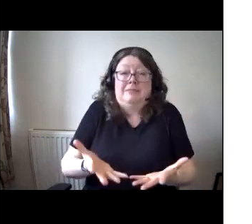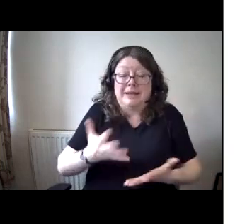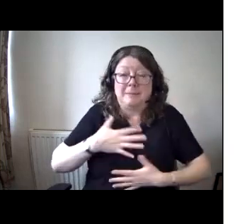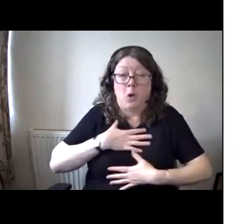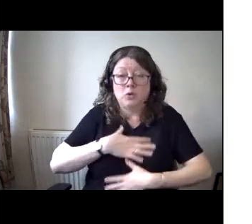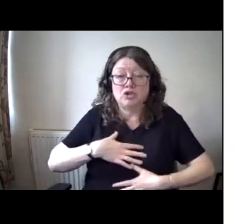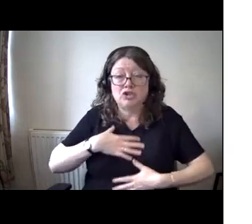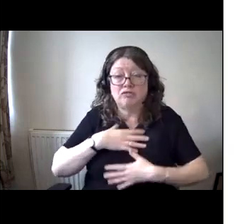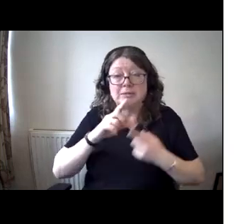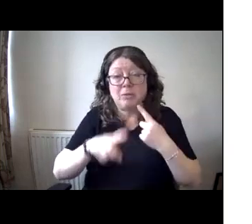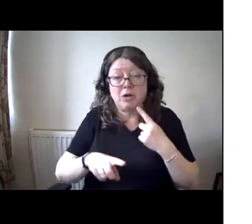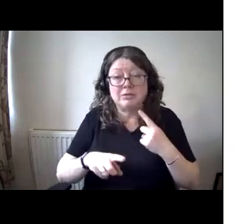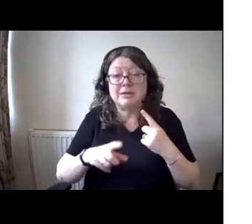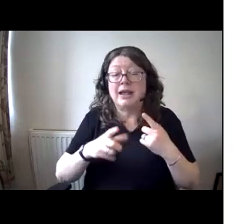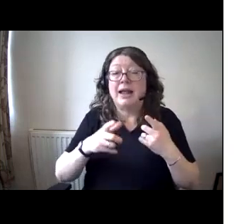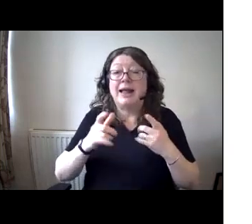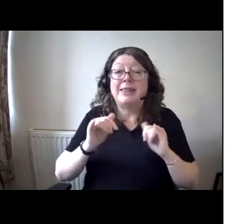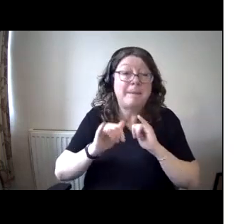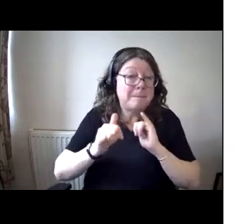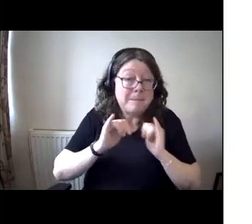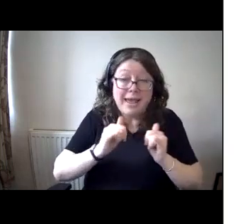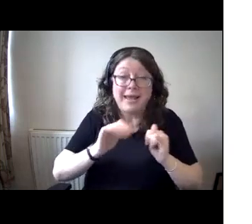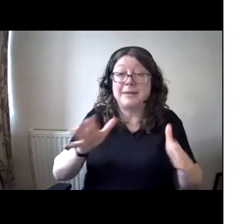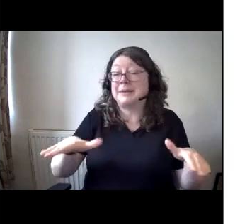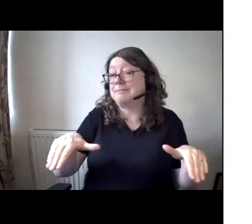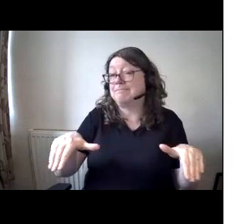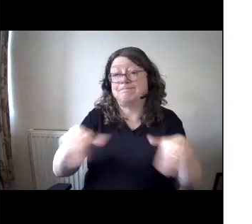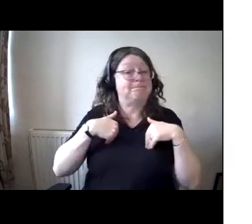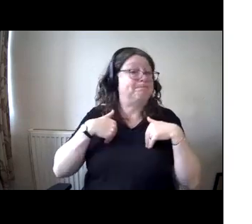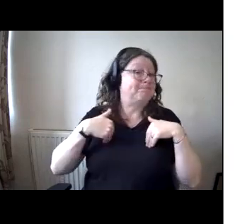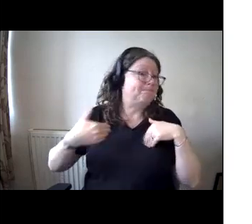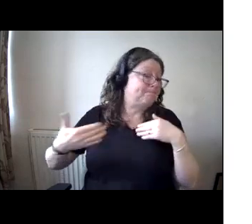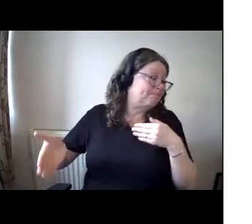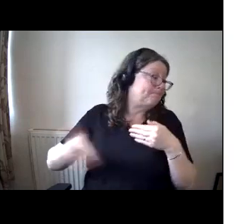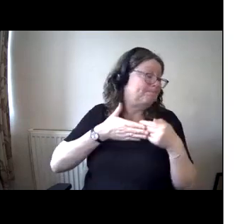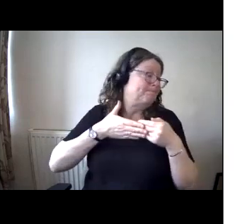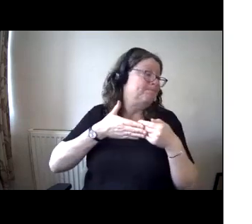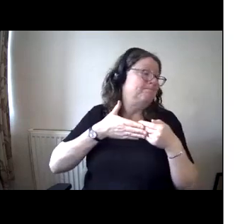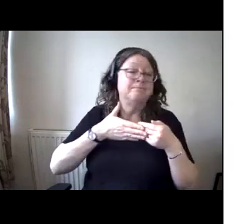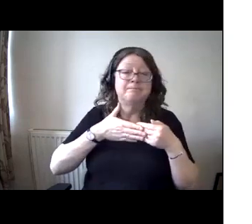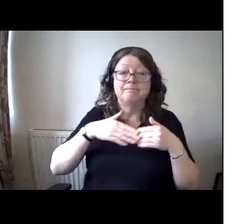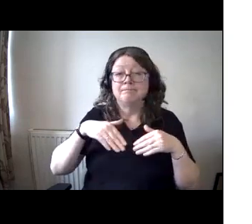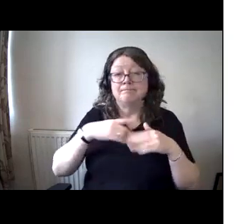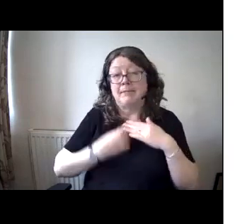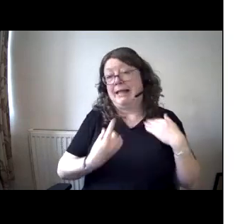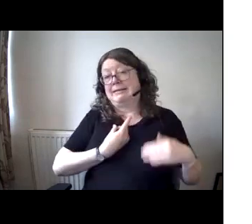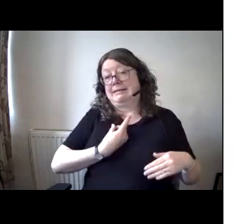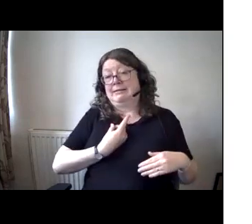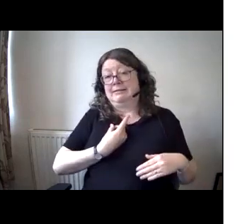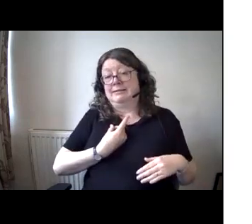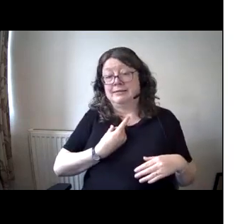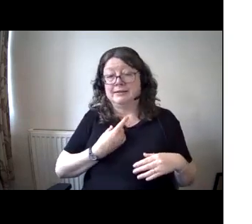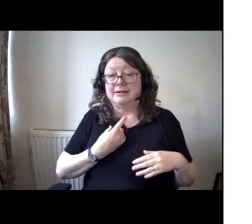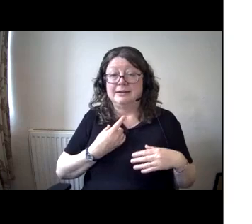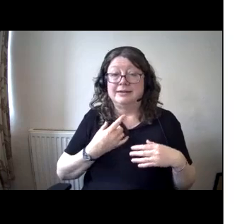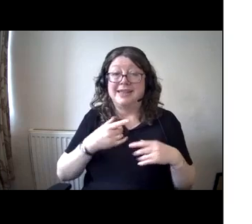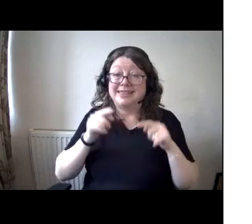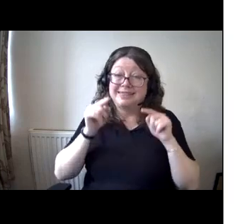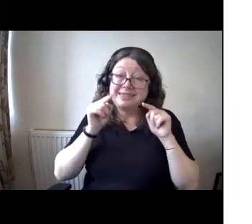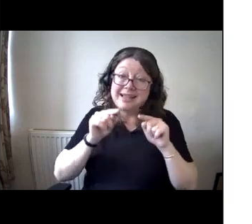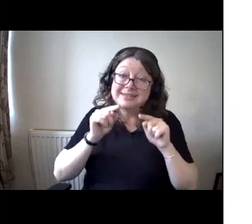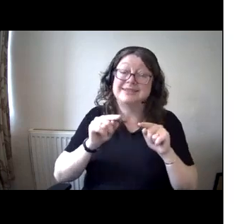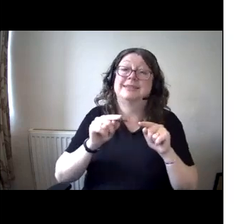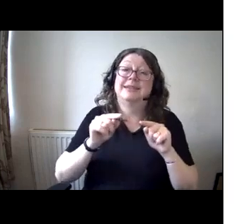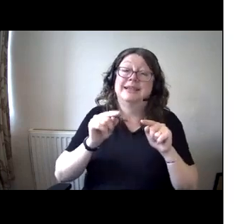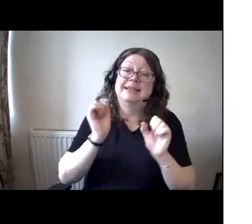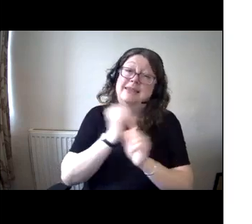young people shutting down, we might see them withdrawing, we might see them isolating themselves. So for some of our young people, this is when they've